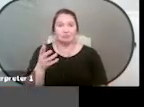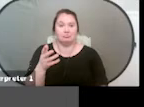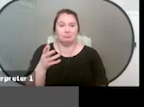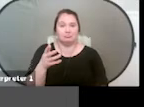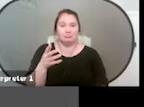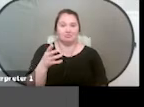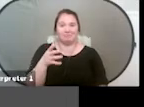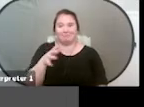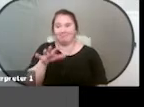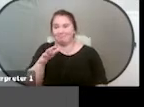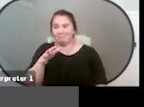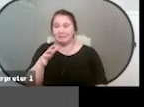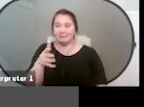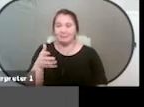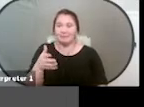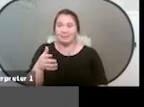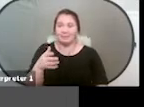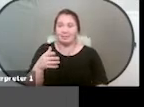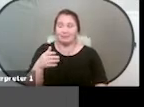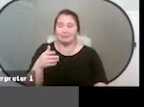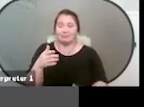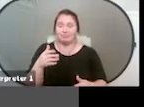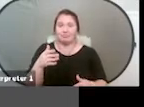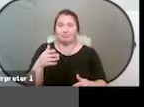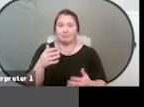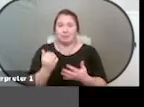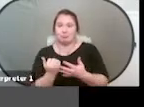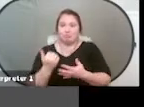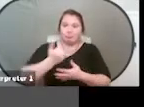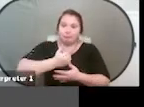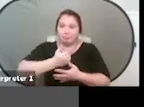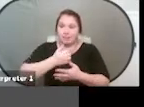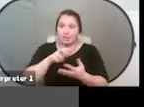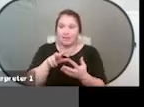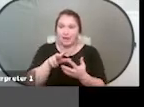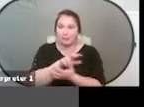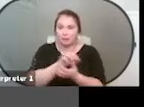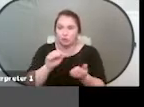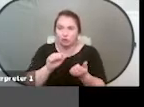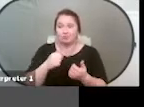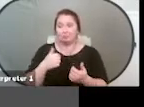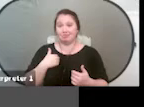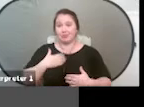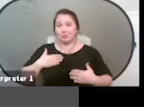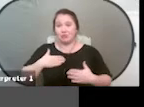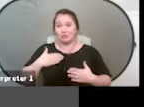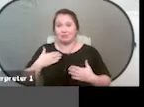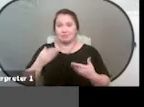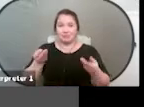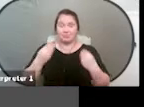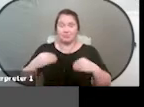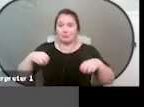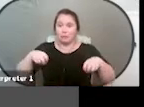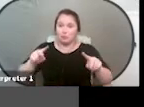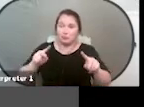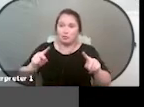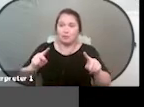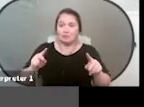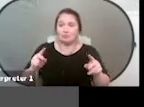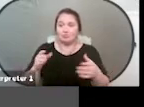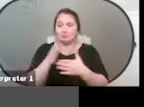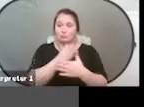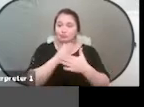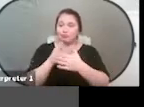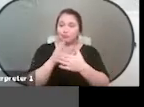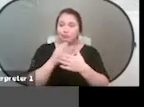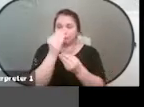main damages, and so I really appreciate y'all giving me the opportunity to share those with you